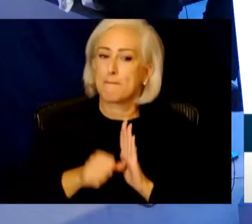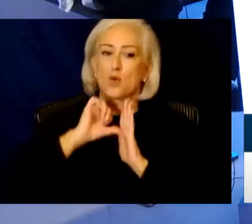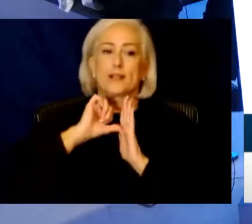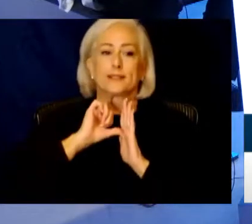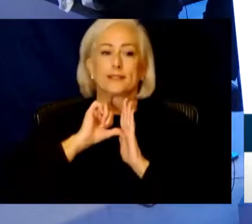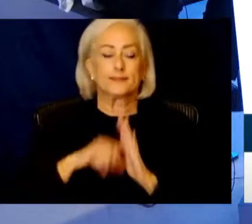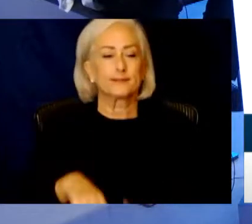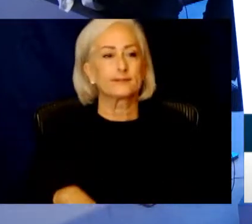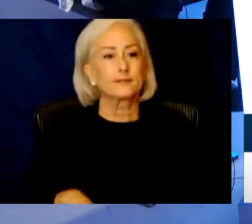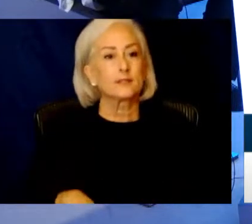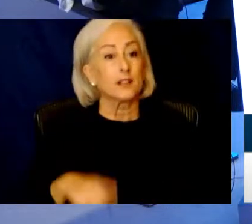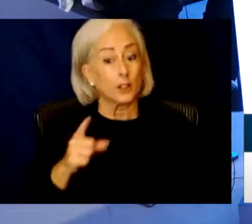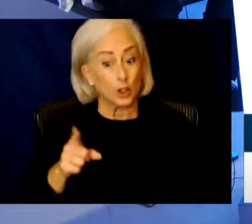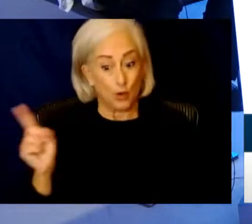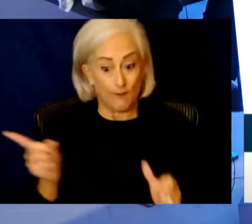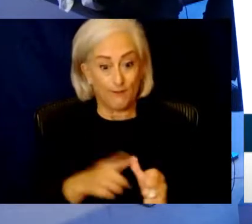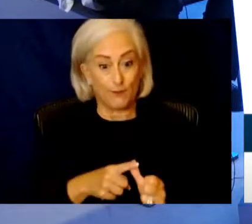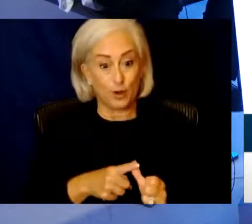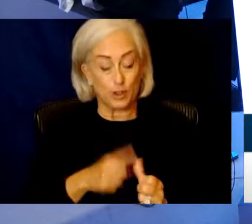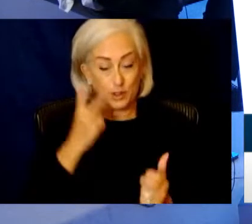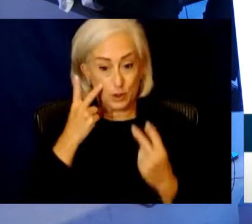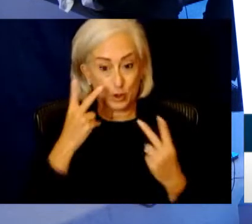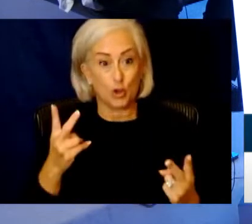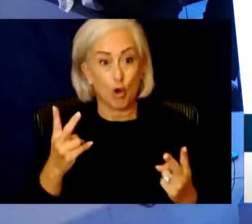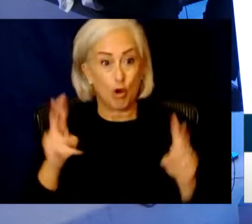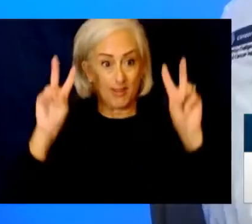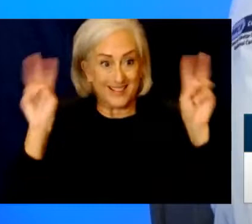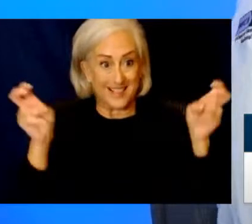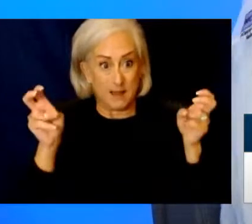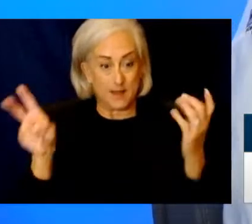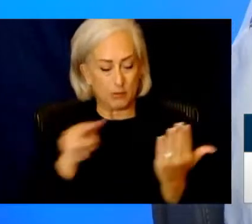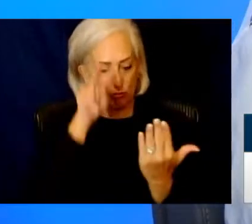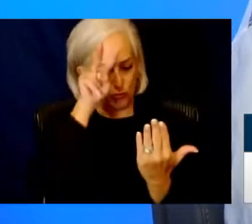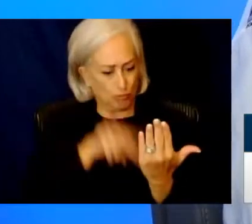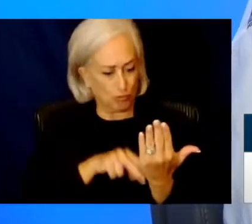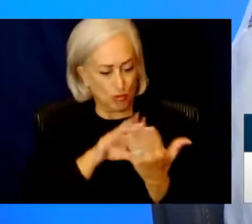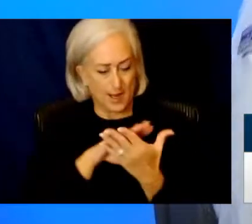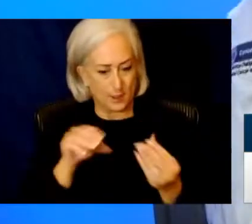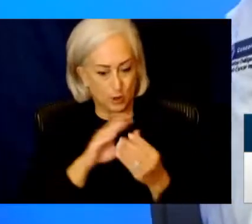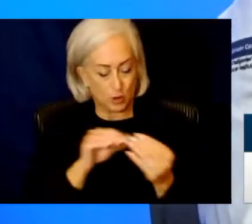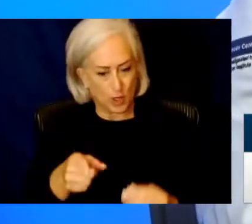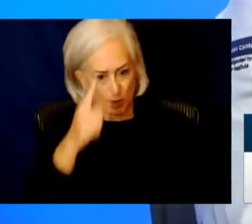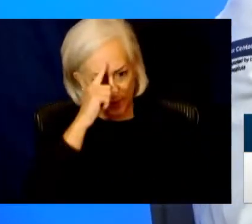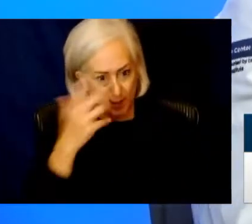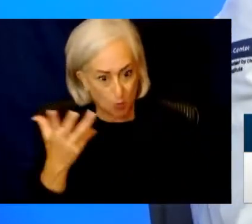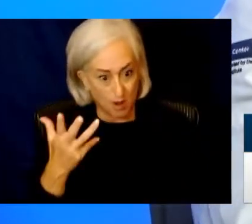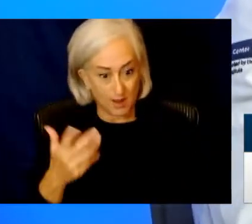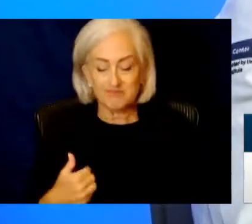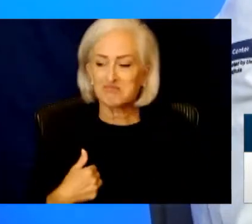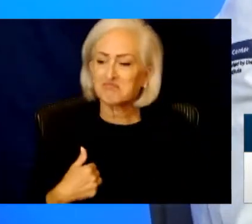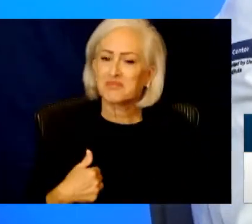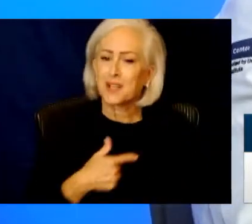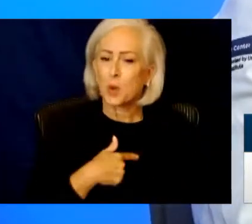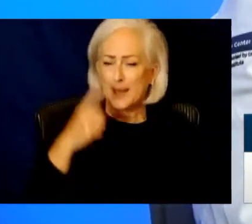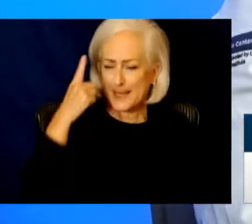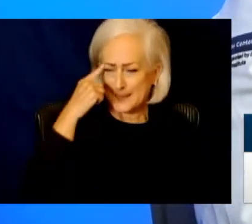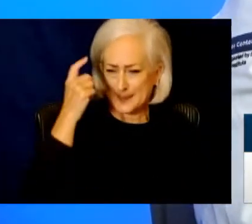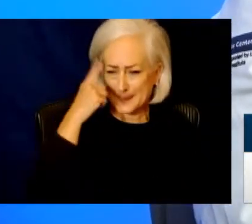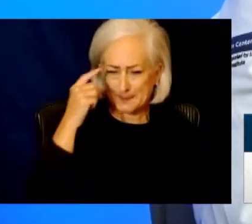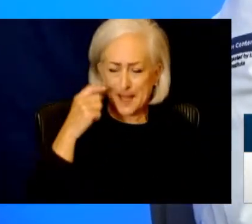and you read the story, what did you think? Well, I think we all suspected it. I think a lot of us, in the